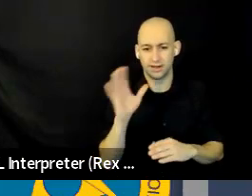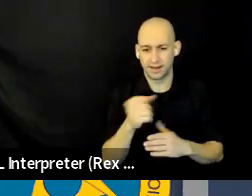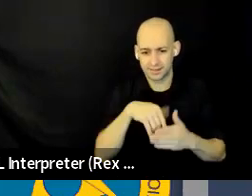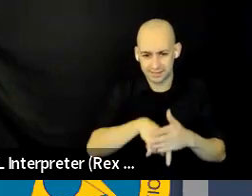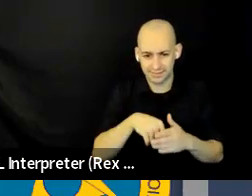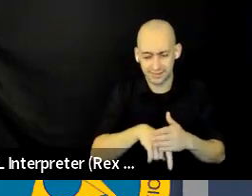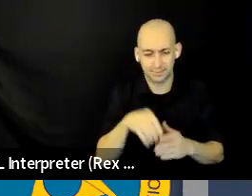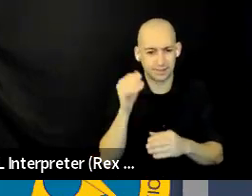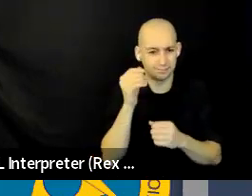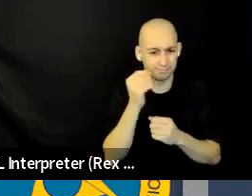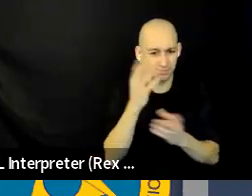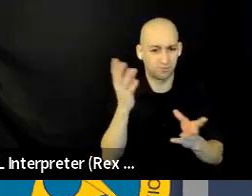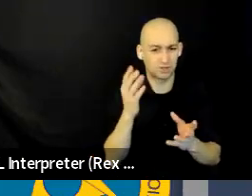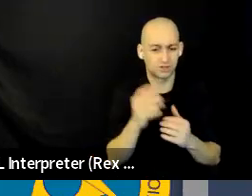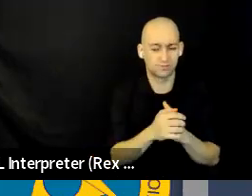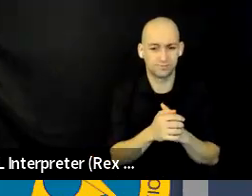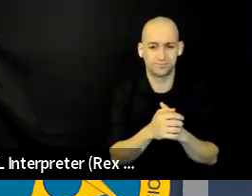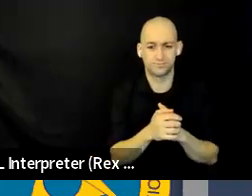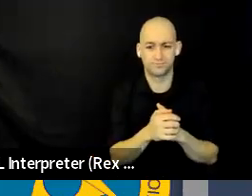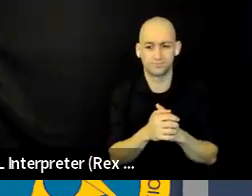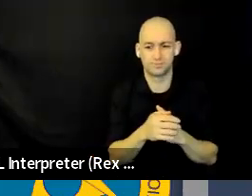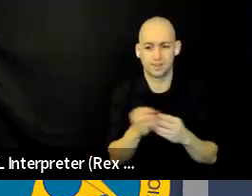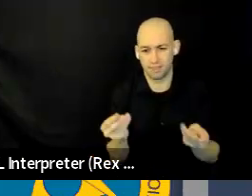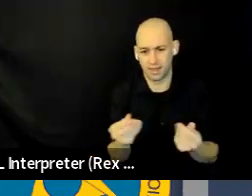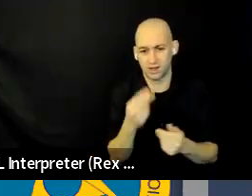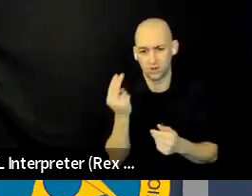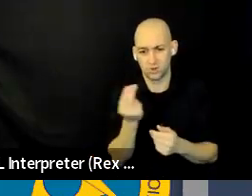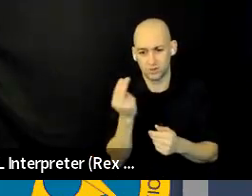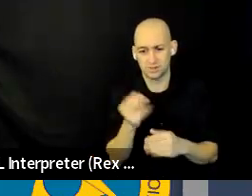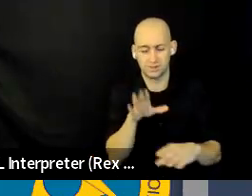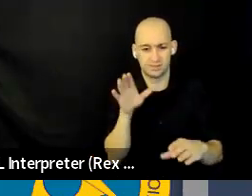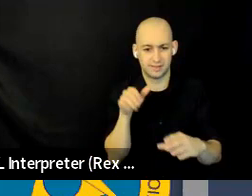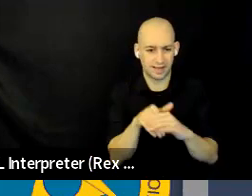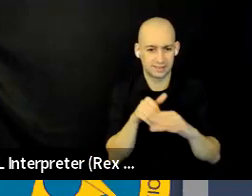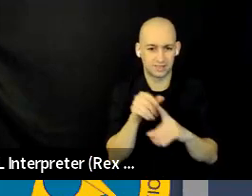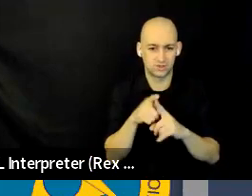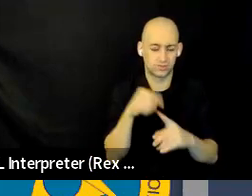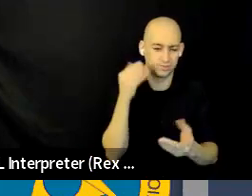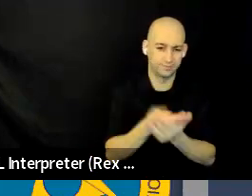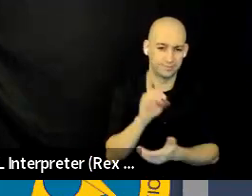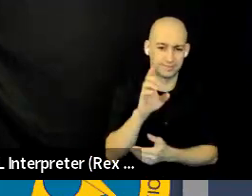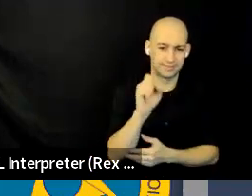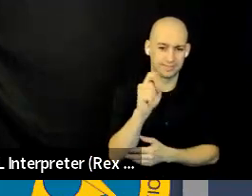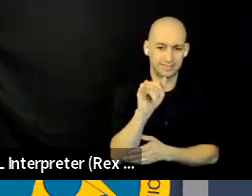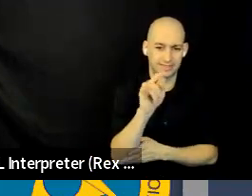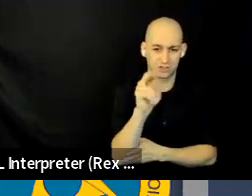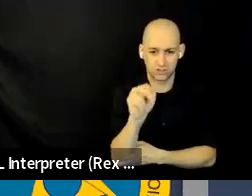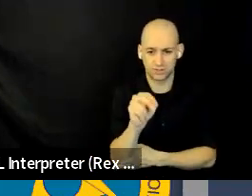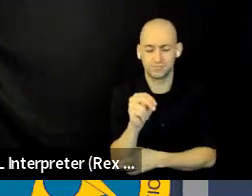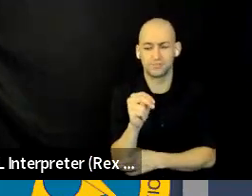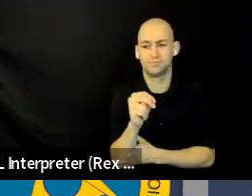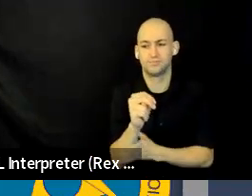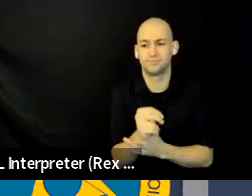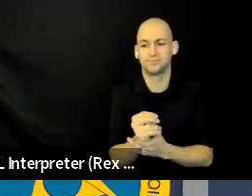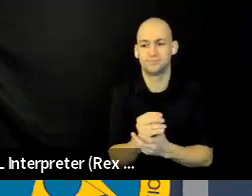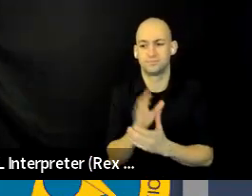details on the different land uses, access to destinations. And so we're able to get a lot of insight in